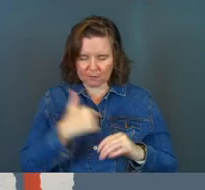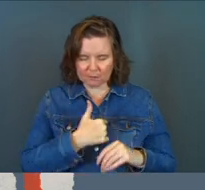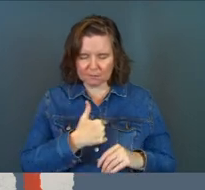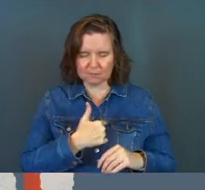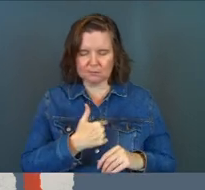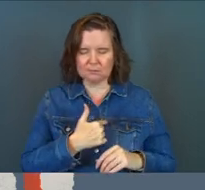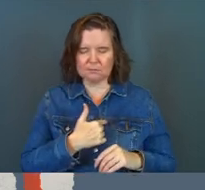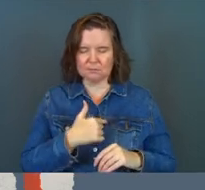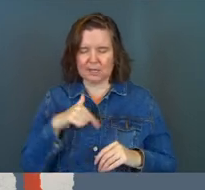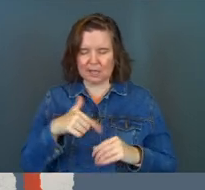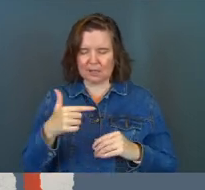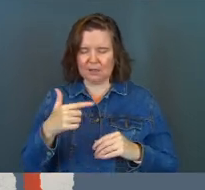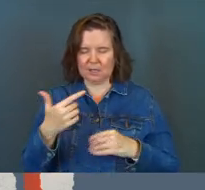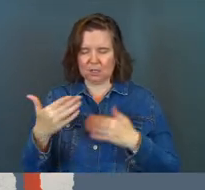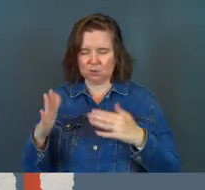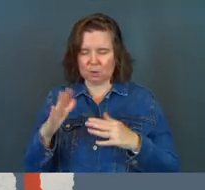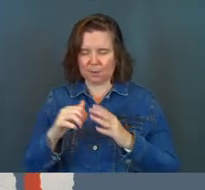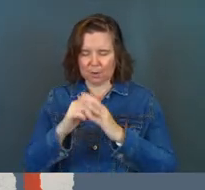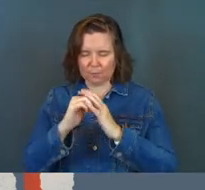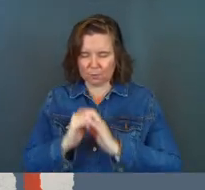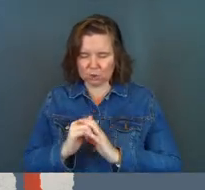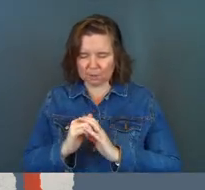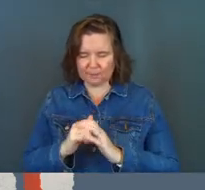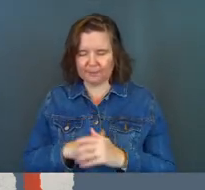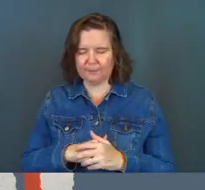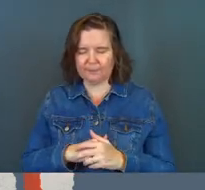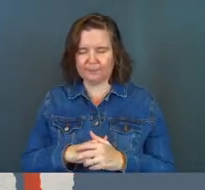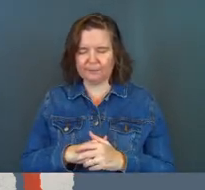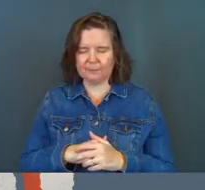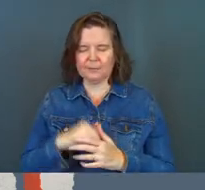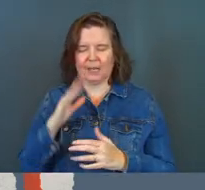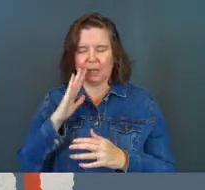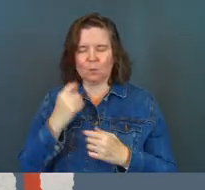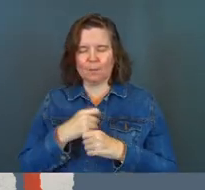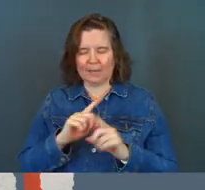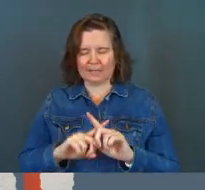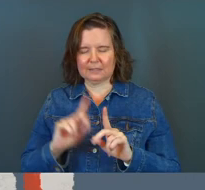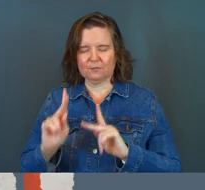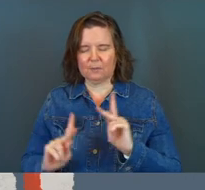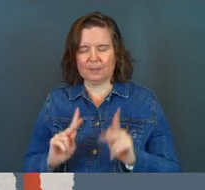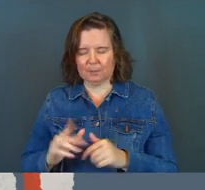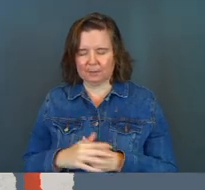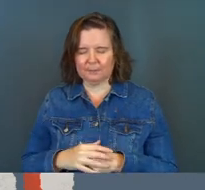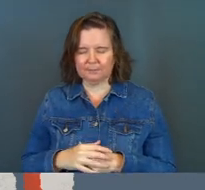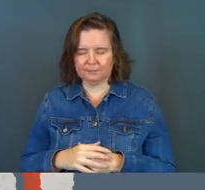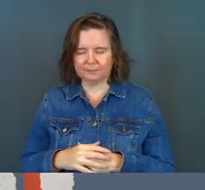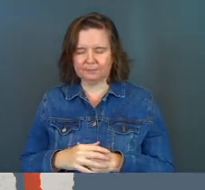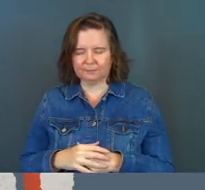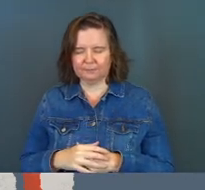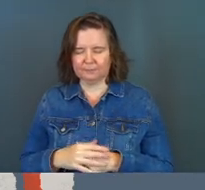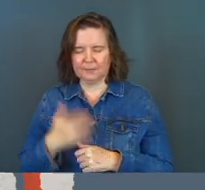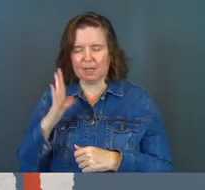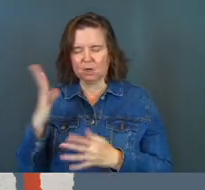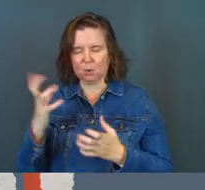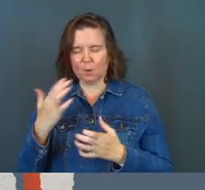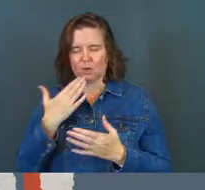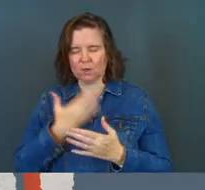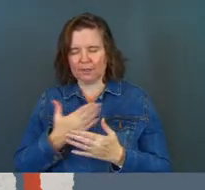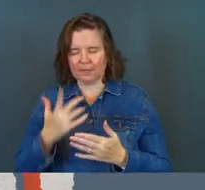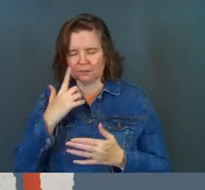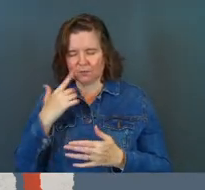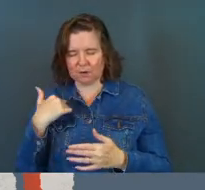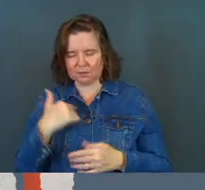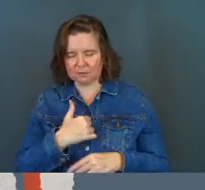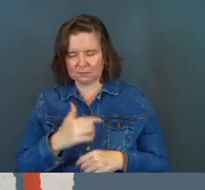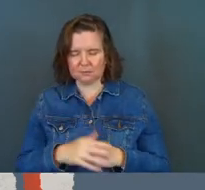us, in this realm of worship, it's gonna make us different people. God, you want good things